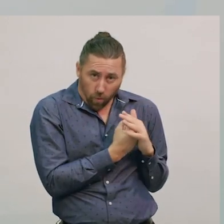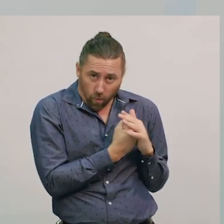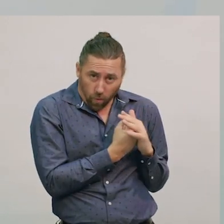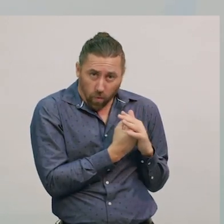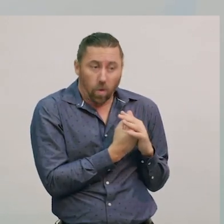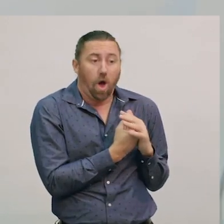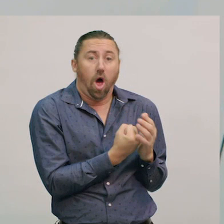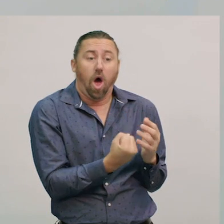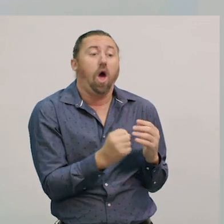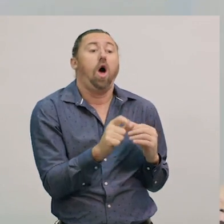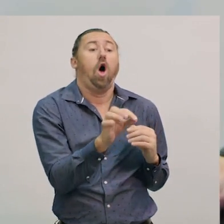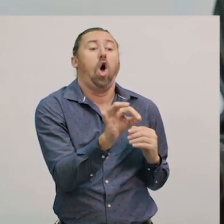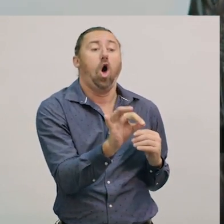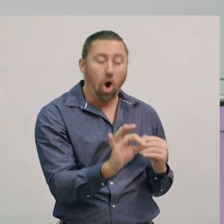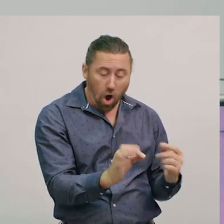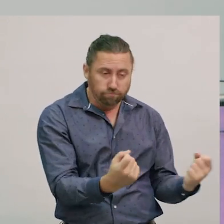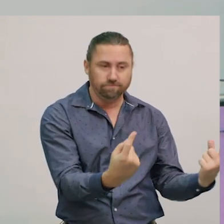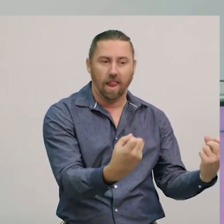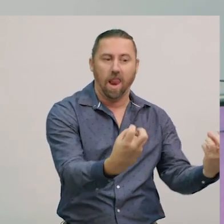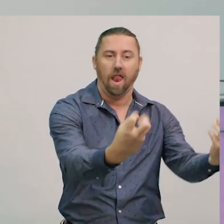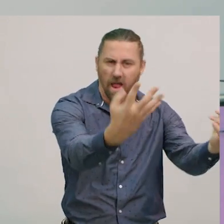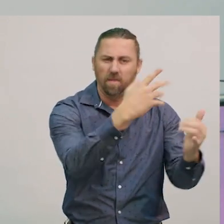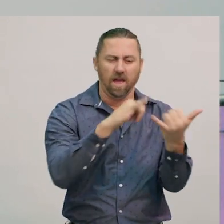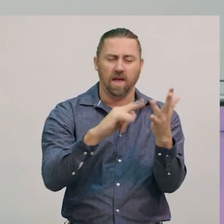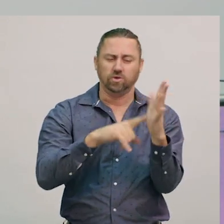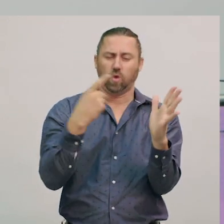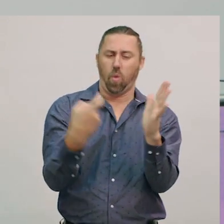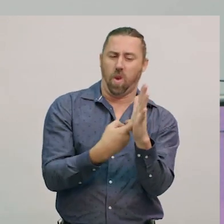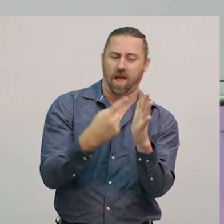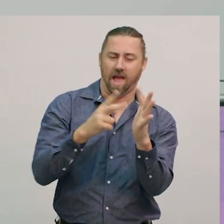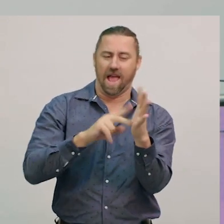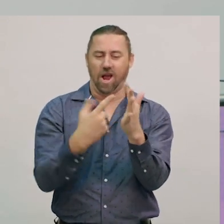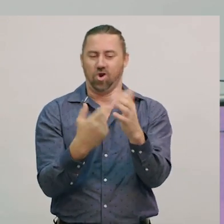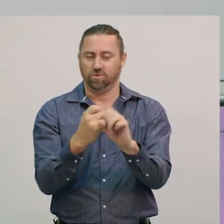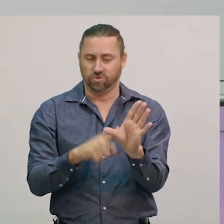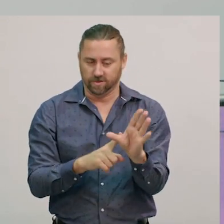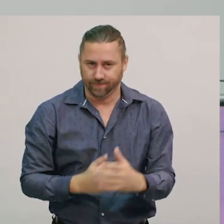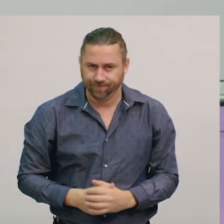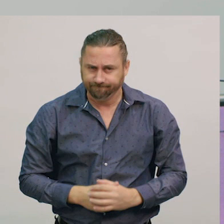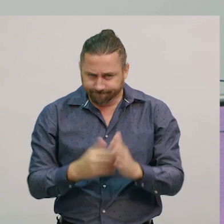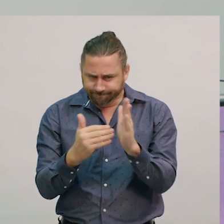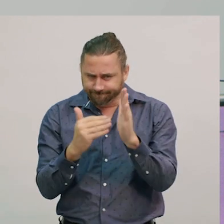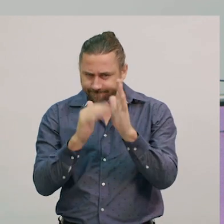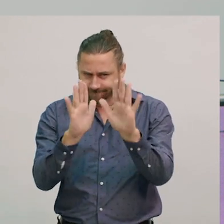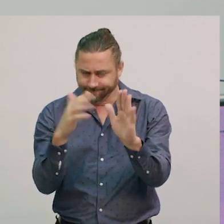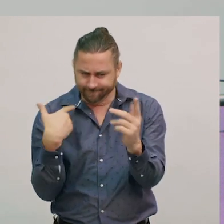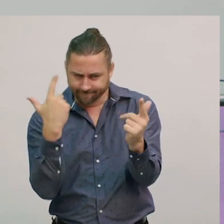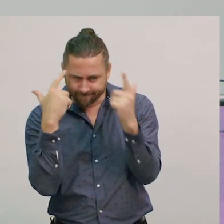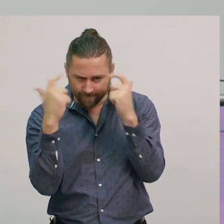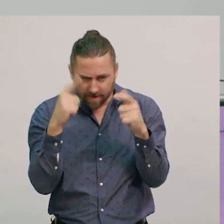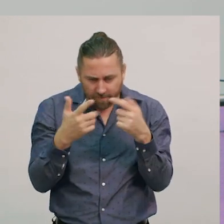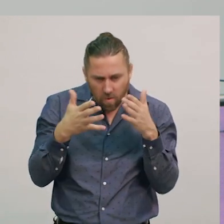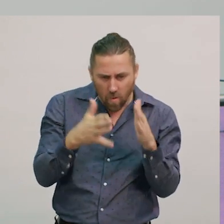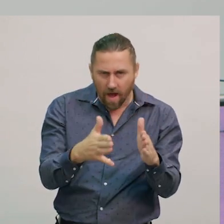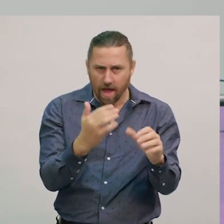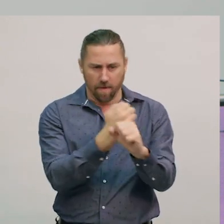released as needed. So it uses solar energy. Today, we are going to explore some innovative ways of using solar